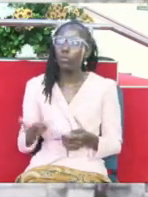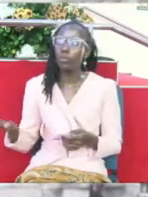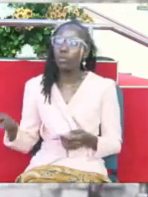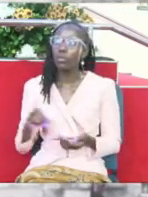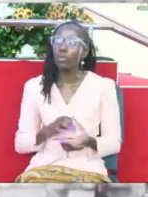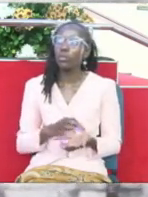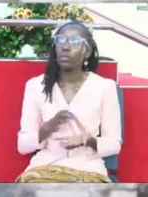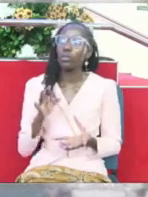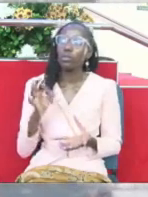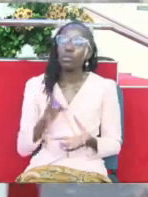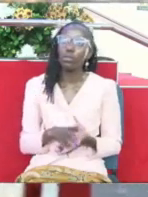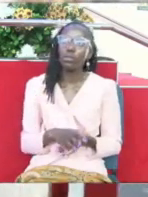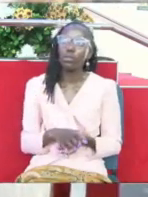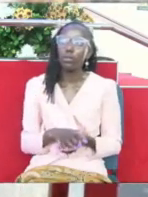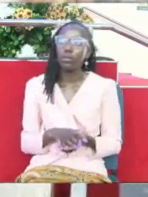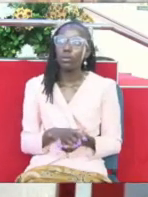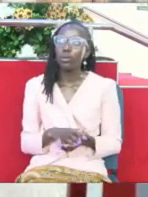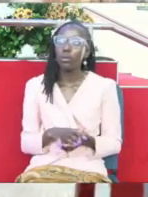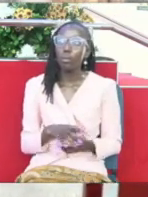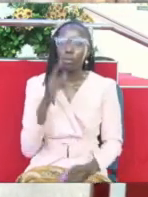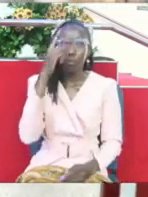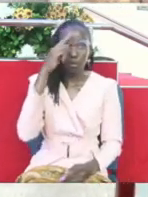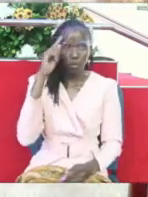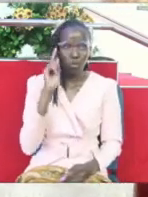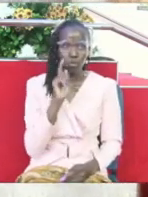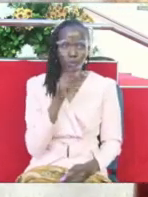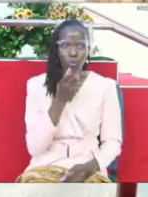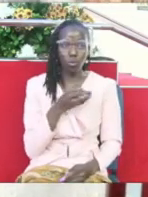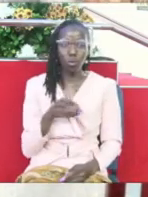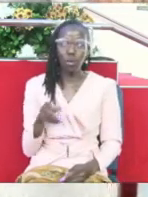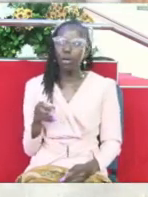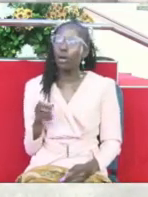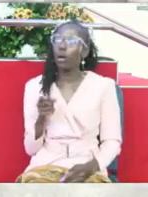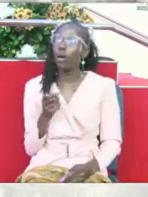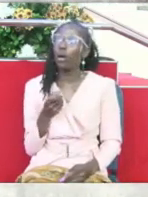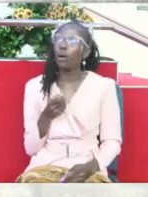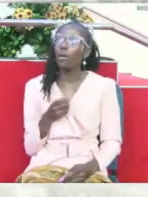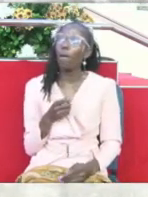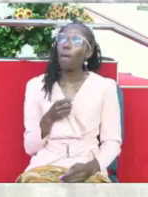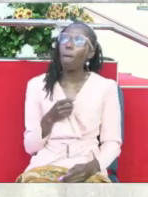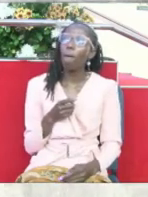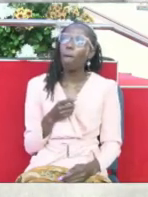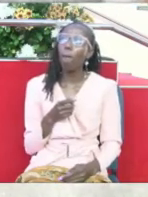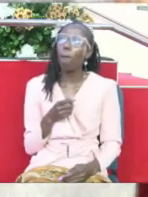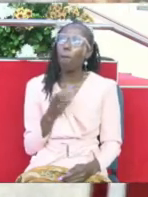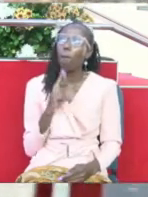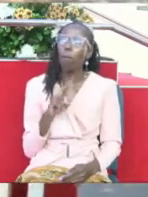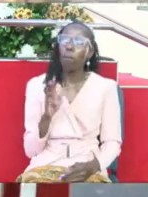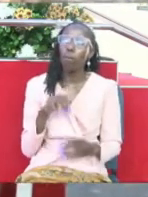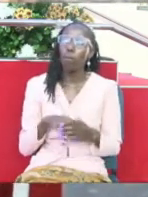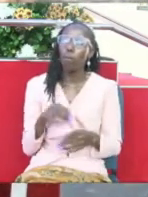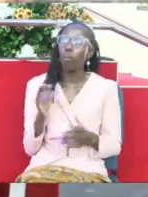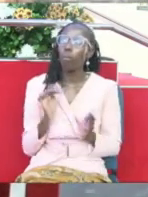nguvu. And they shall do exploits. Watafanya mambo ya ajabu. David knew his God. Na alijua Mungu wake. And therefore he was strong. Na hivyo